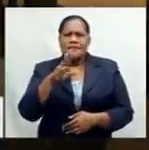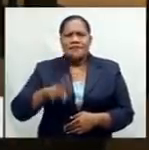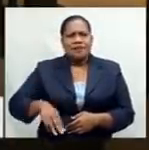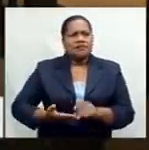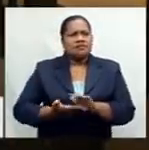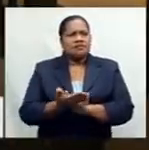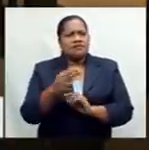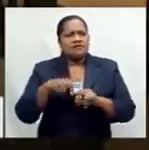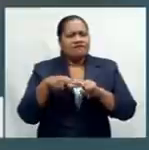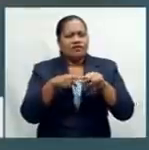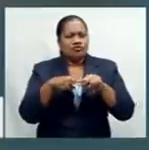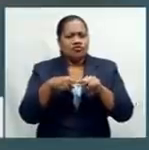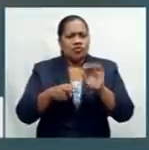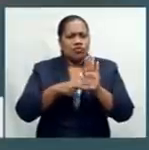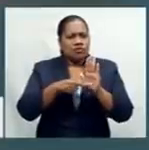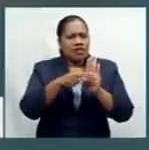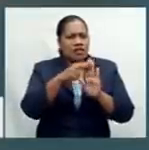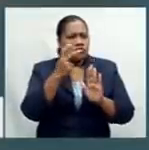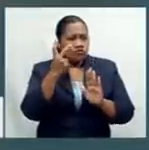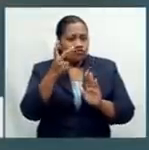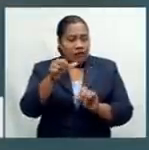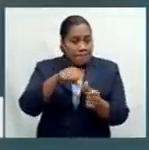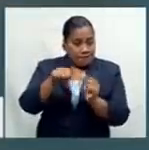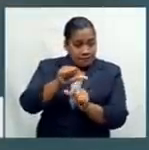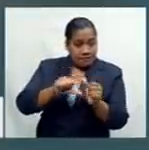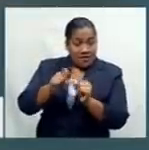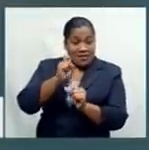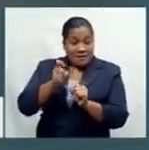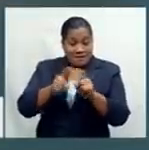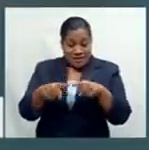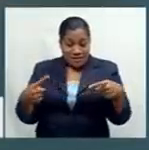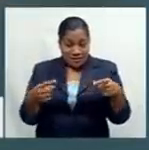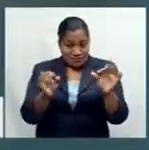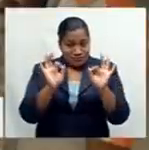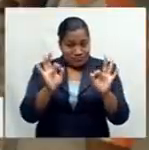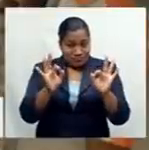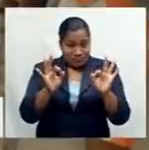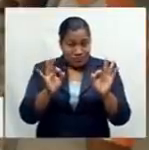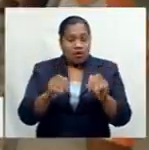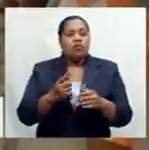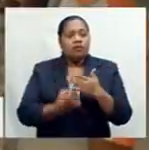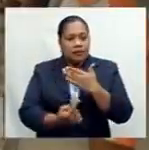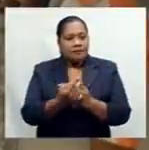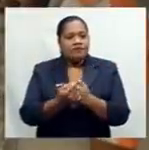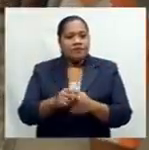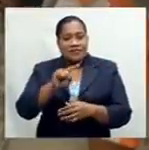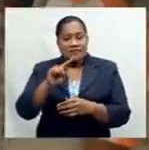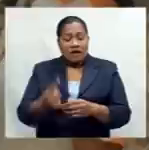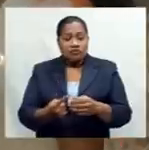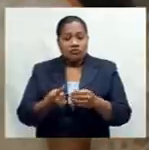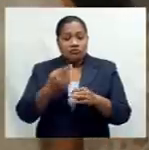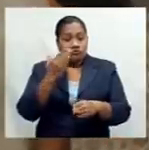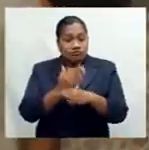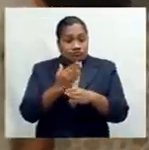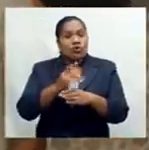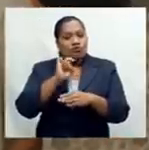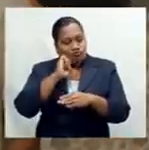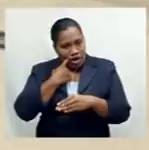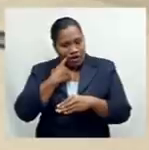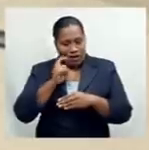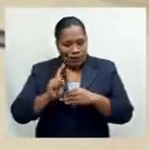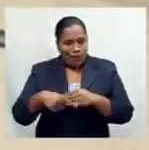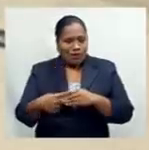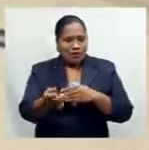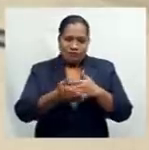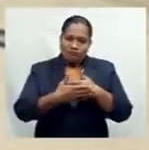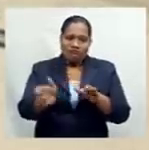Hotel Tourism Association, and if things go according to plan, thousands of jobs will be restored.